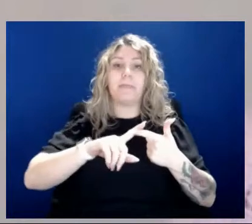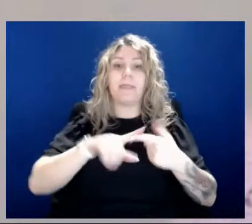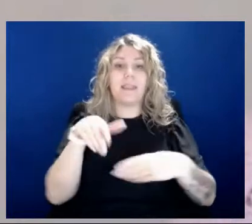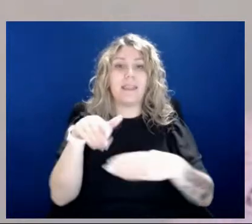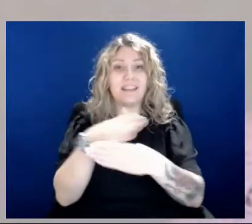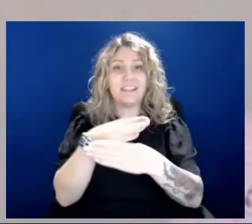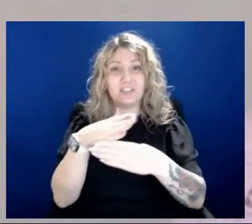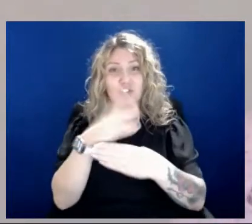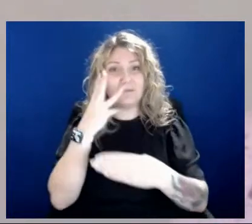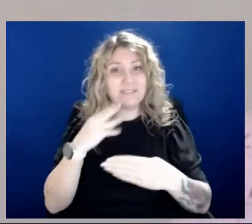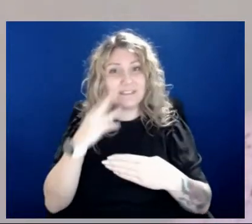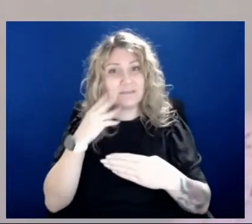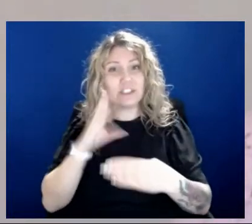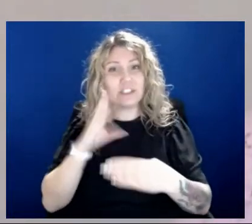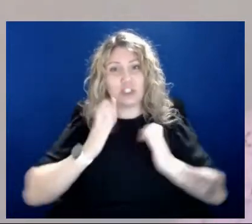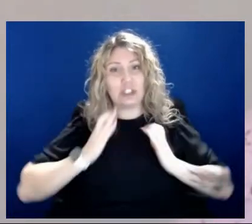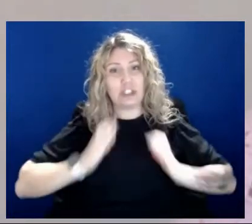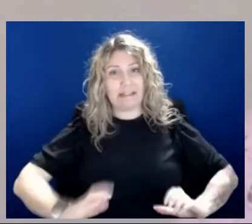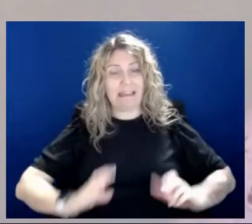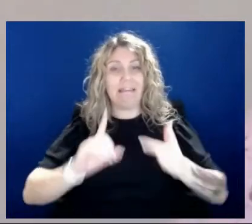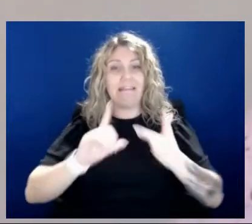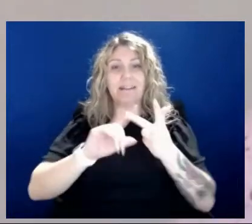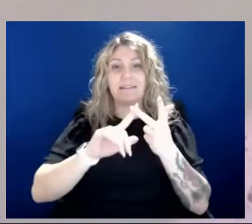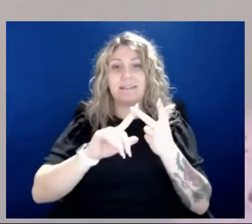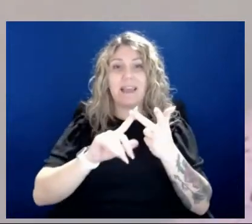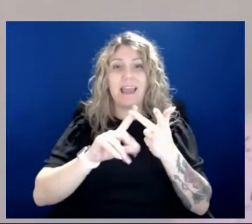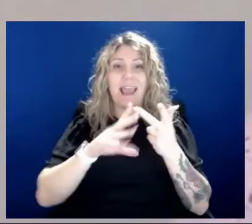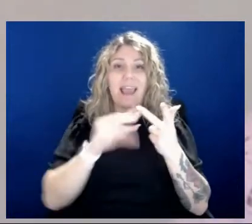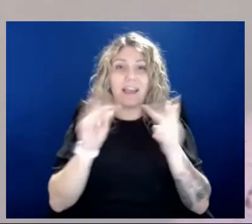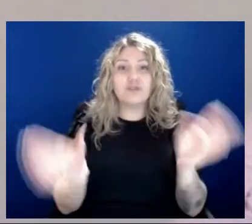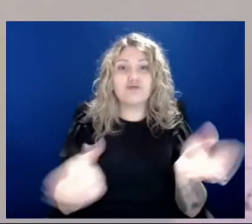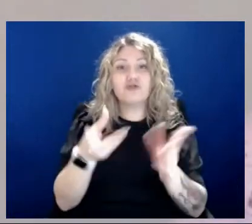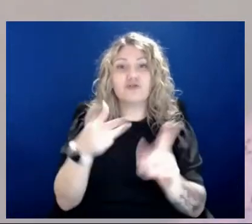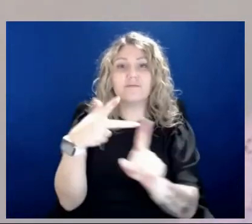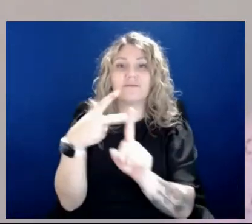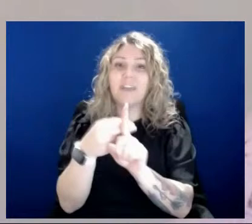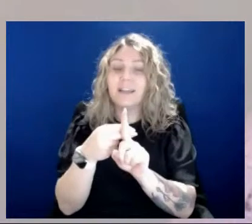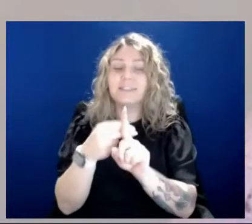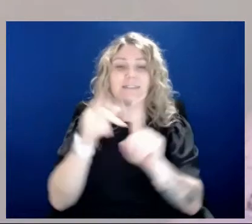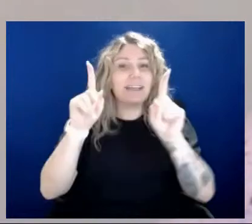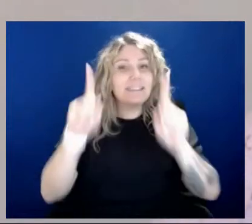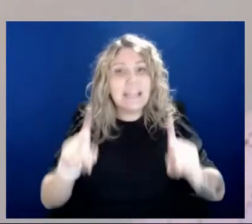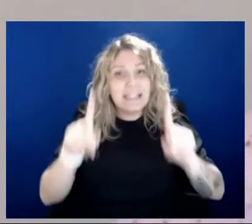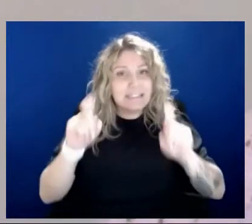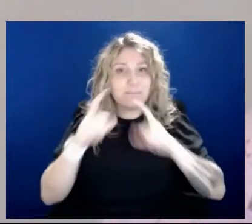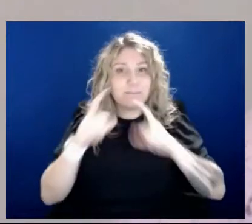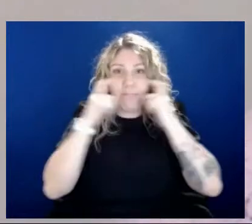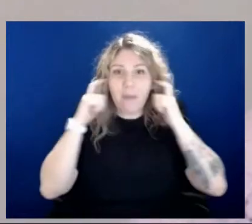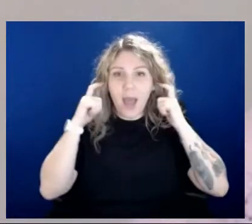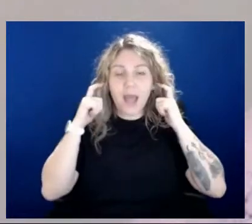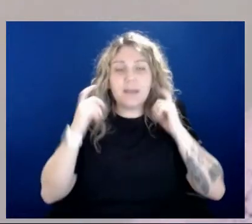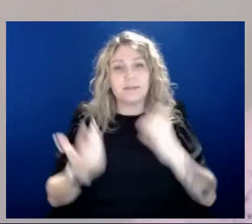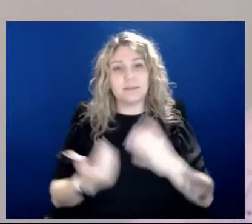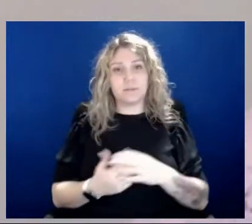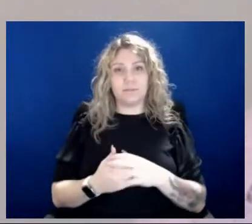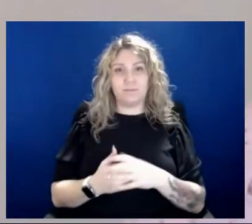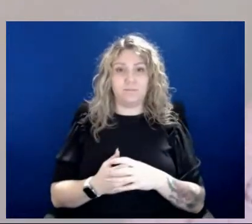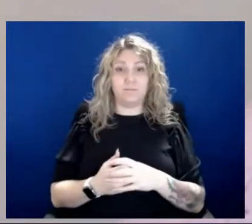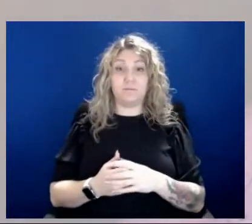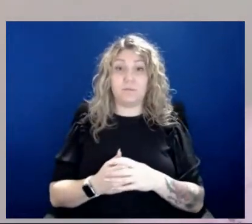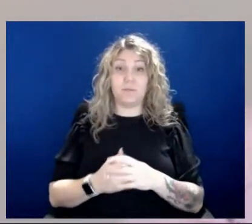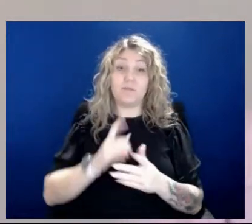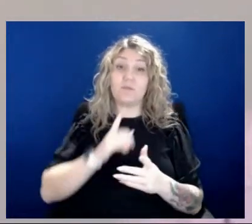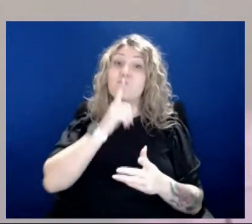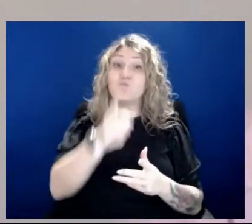experiences of their clients, and then encourage vaccination, testing, masking. And we did that in